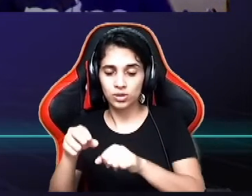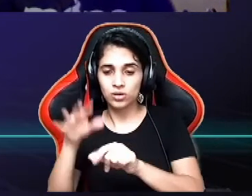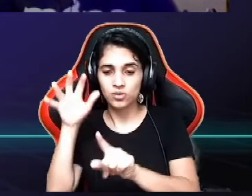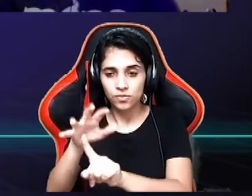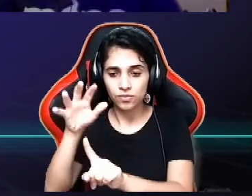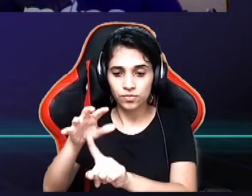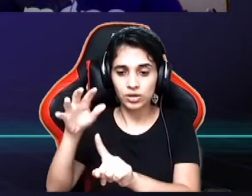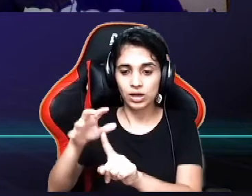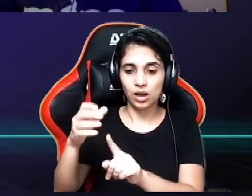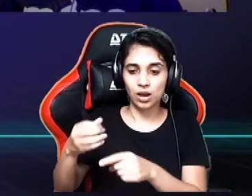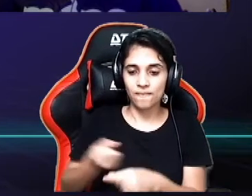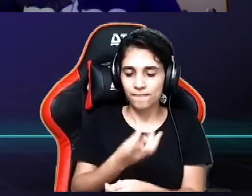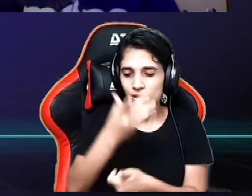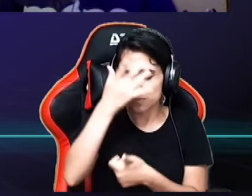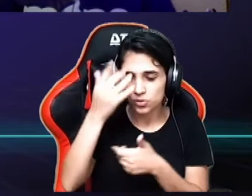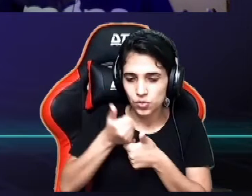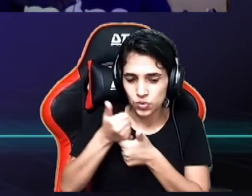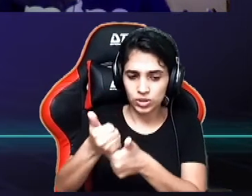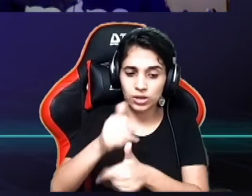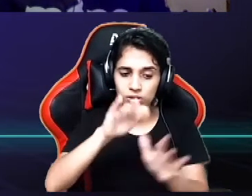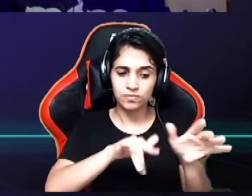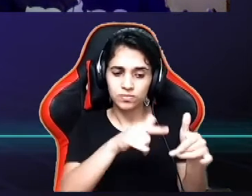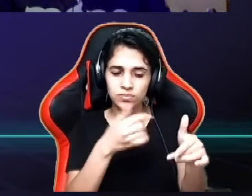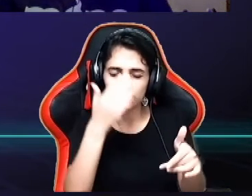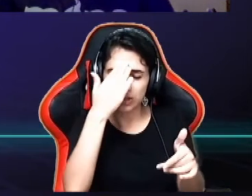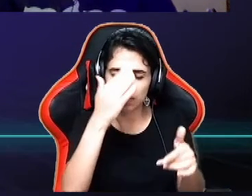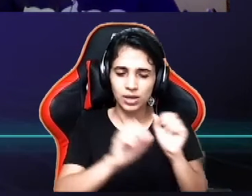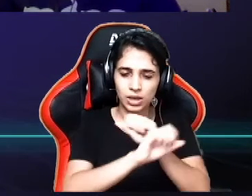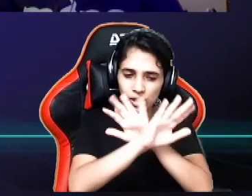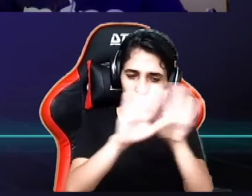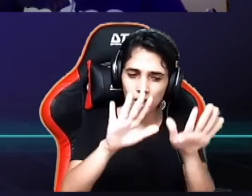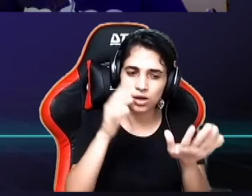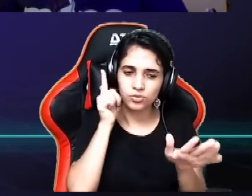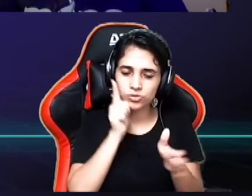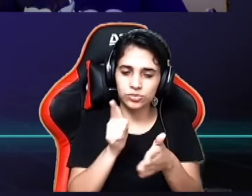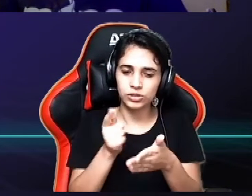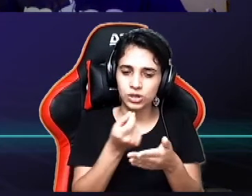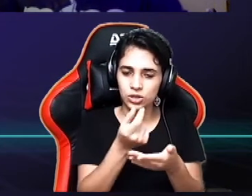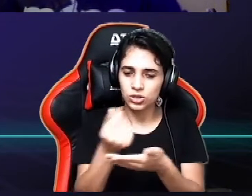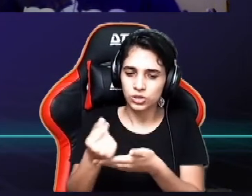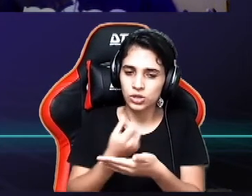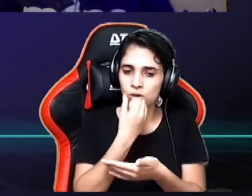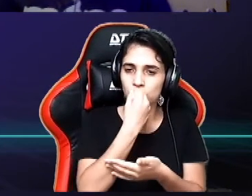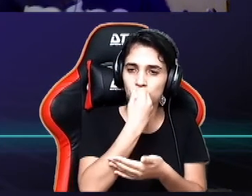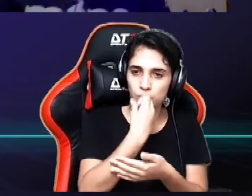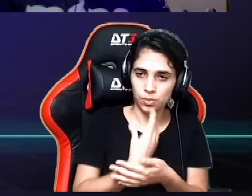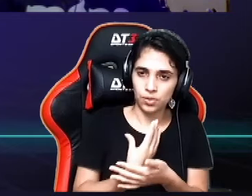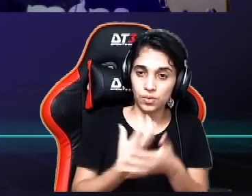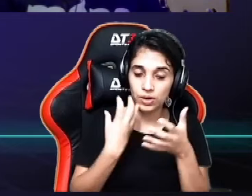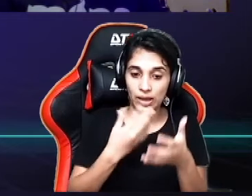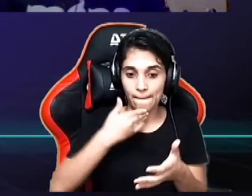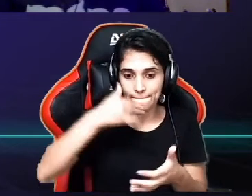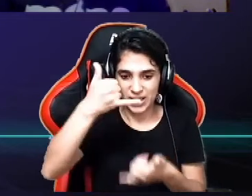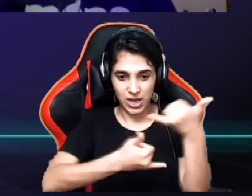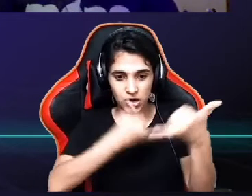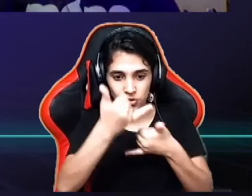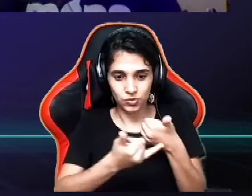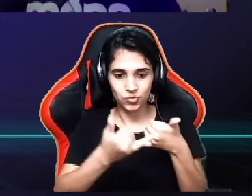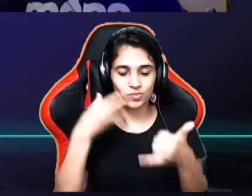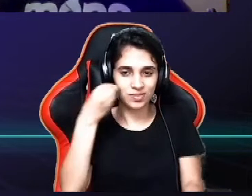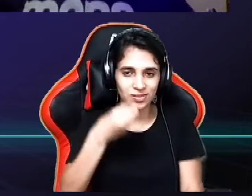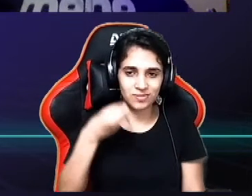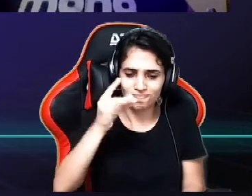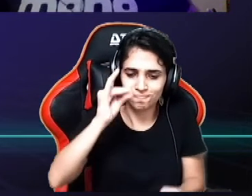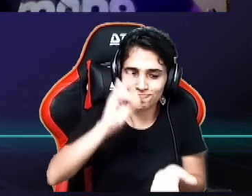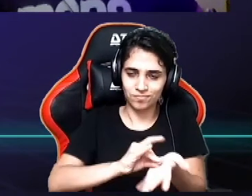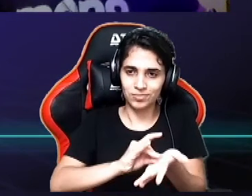rather than an influencer with high numbers. But maybe it's the opposite. You've got funding, and you really